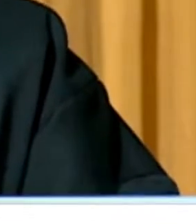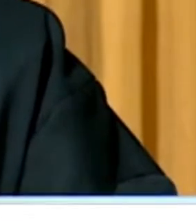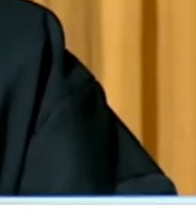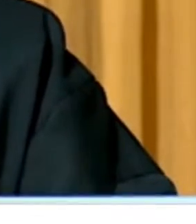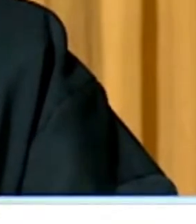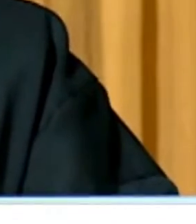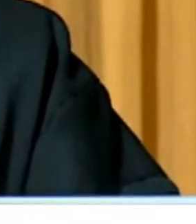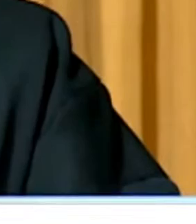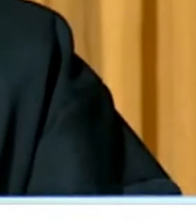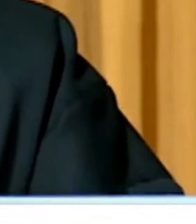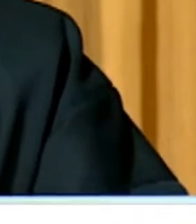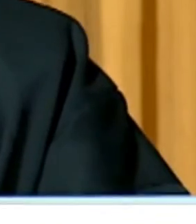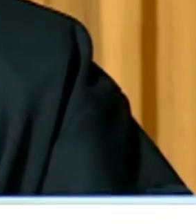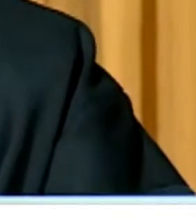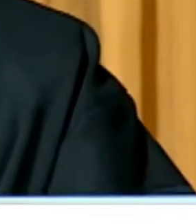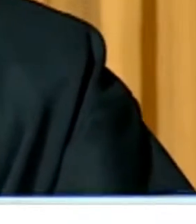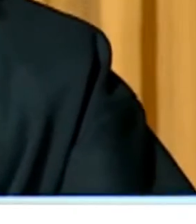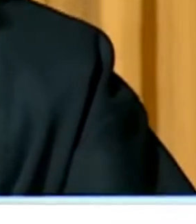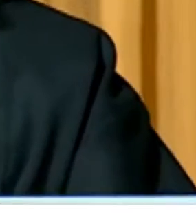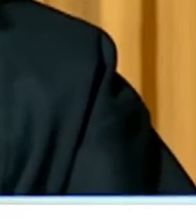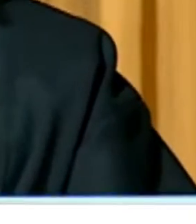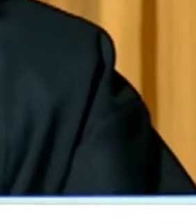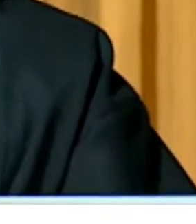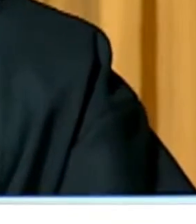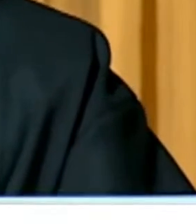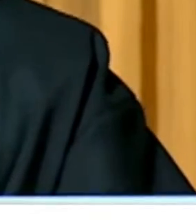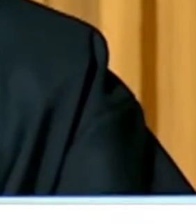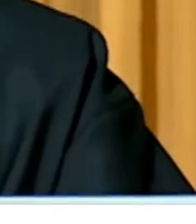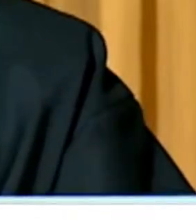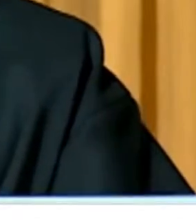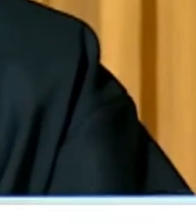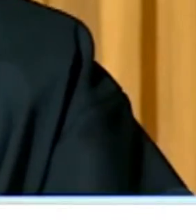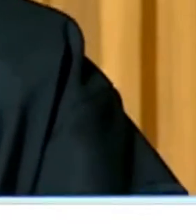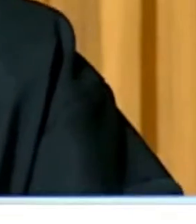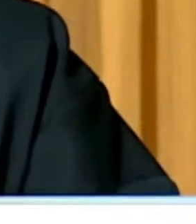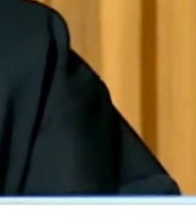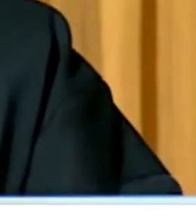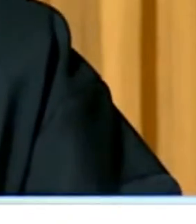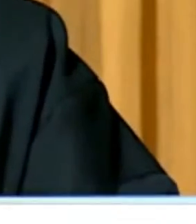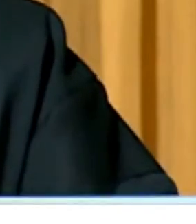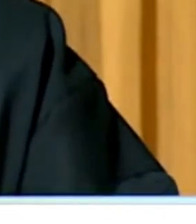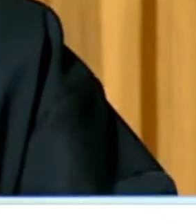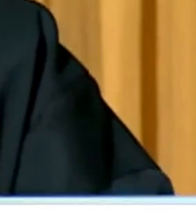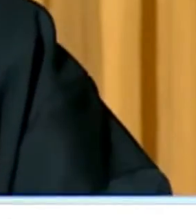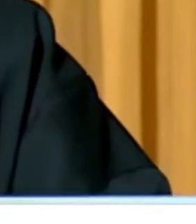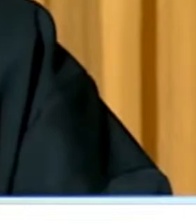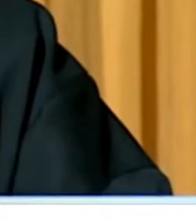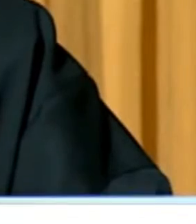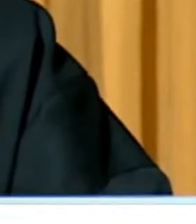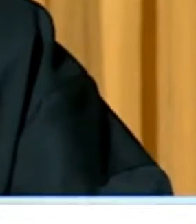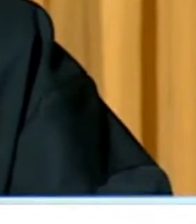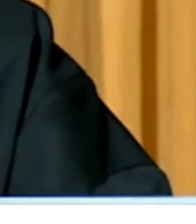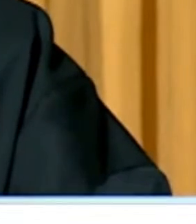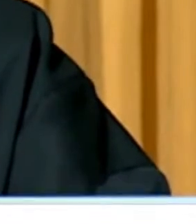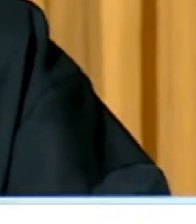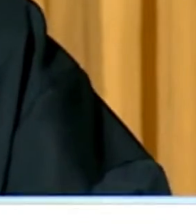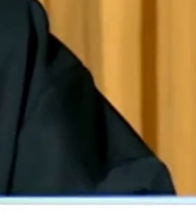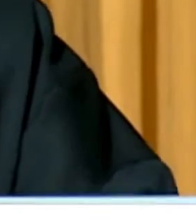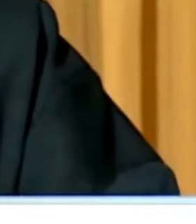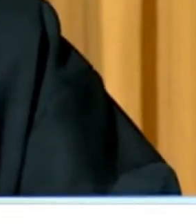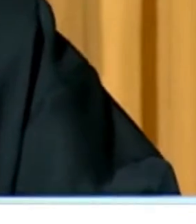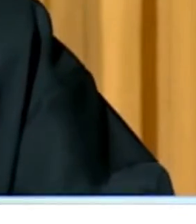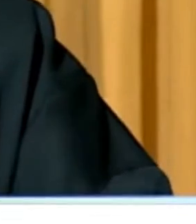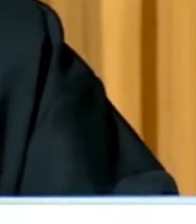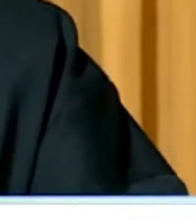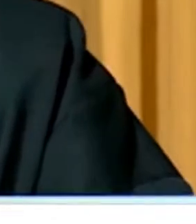areas are unamendable because the Constitution has provided for amendability subject to the limitations indicated in